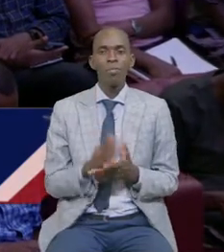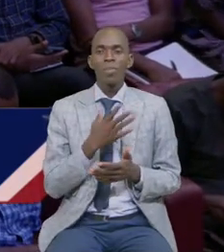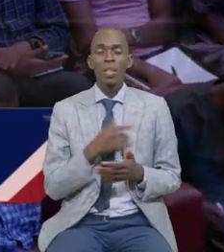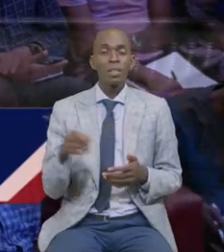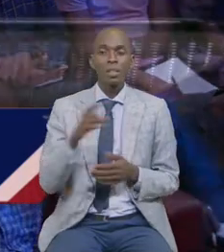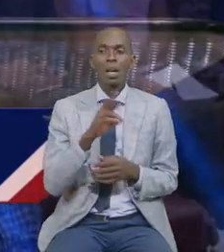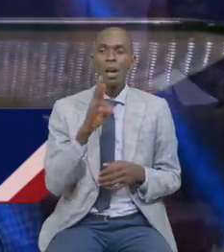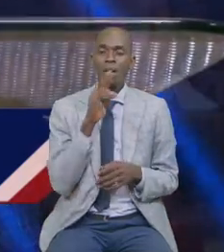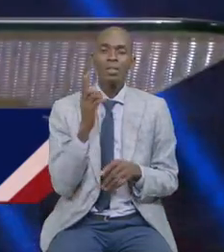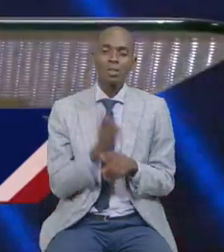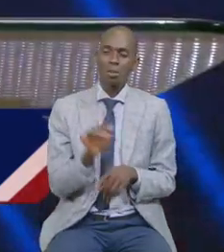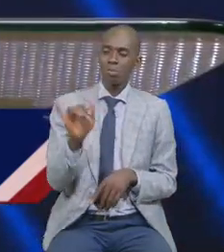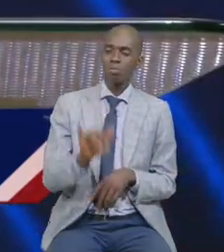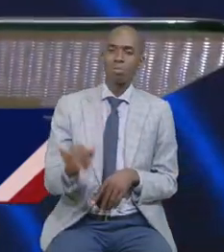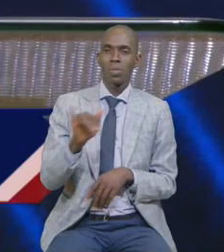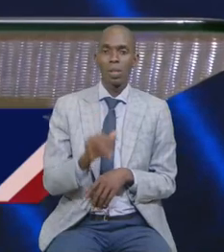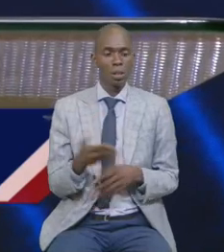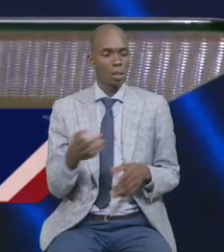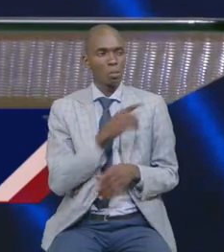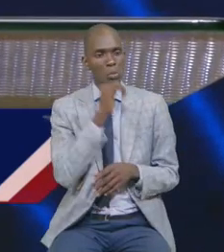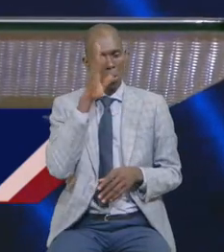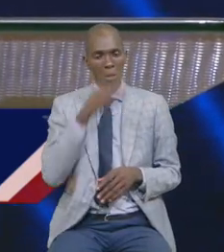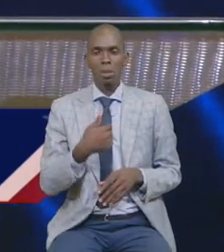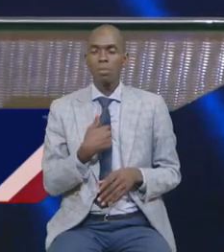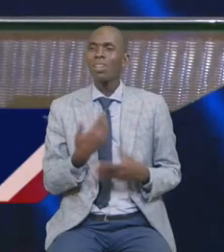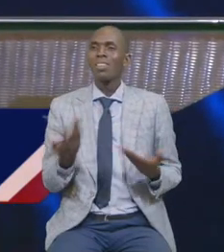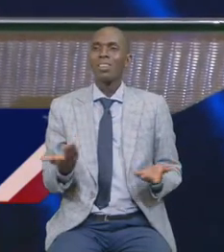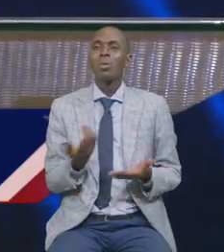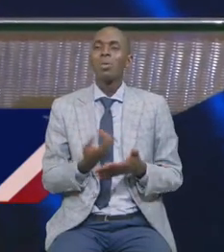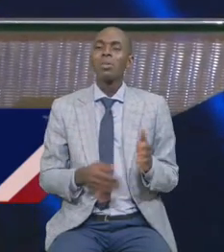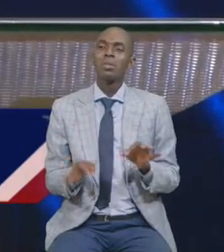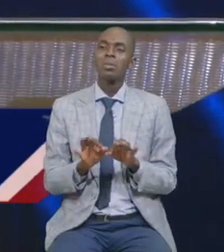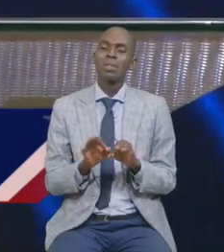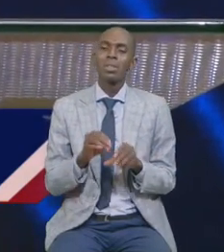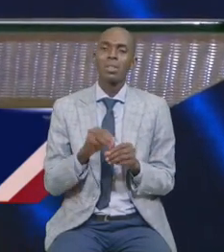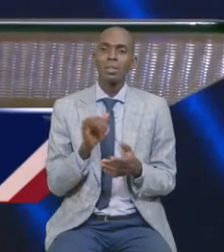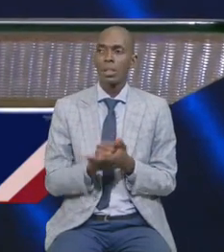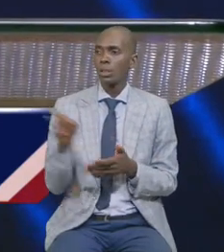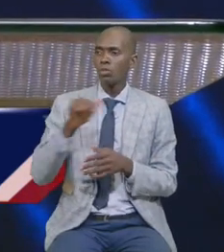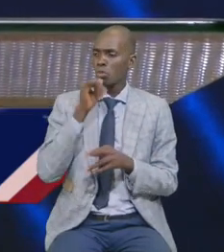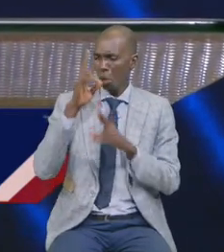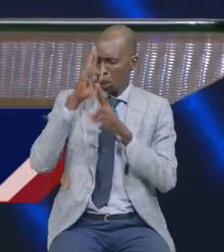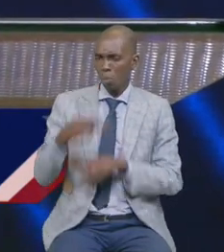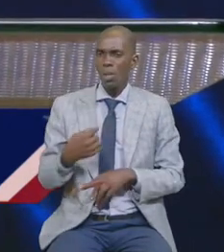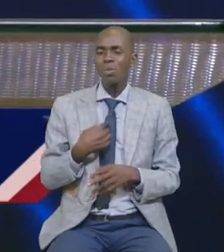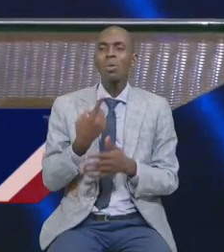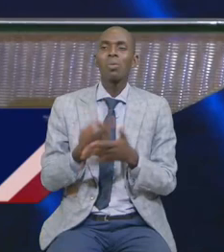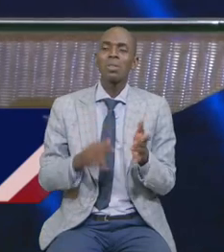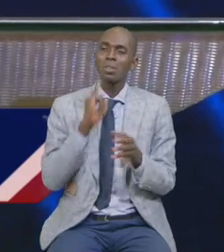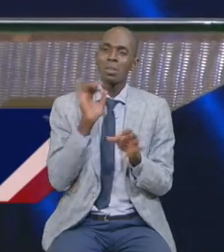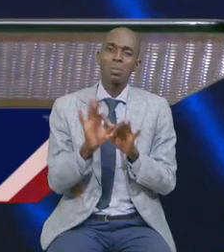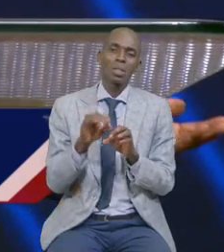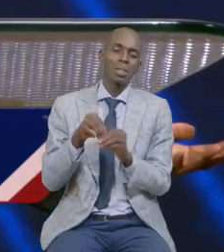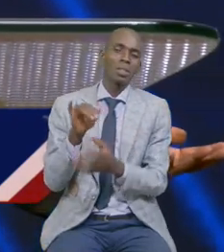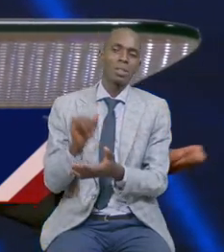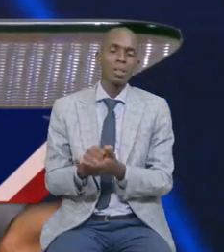ordinary that she didn't greet me and she didn't respect me it's not